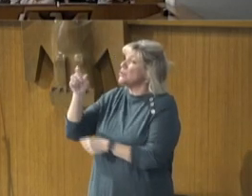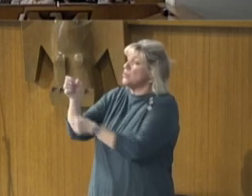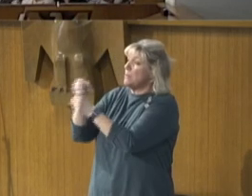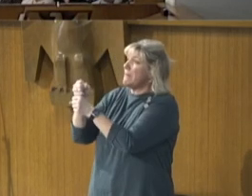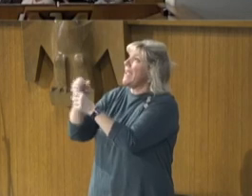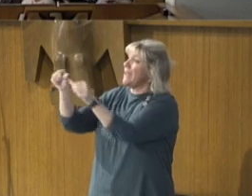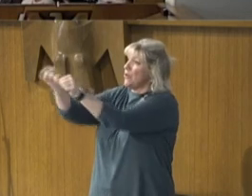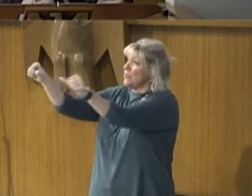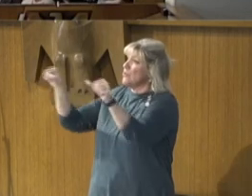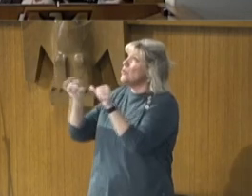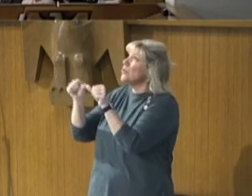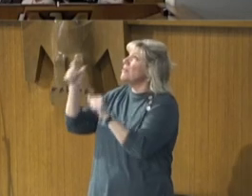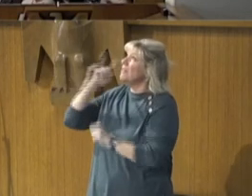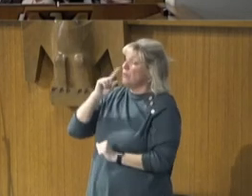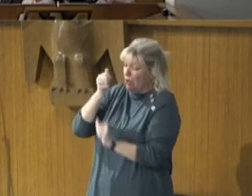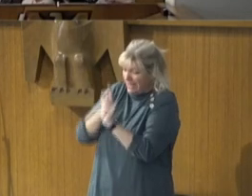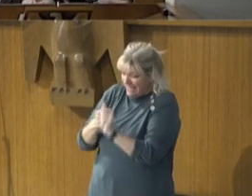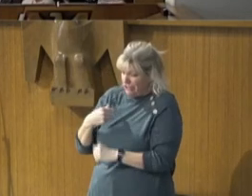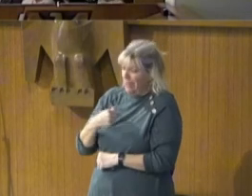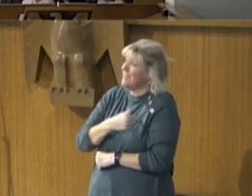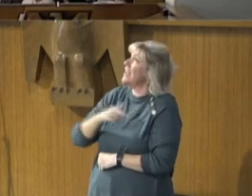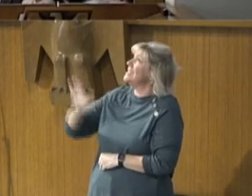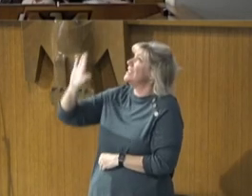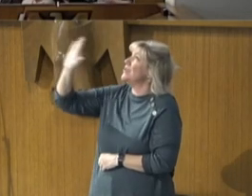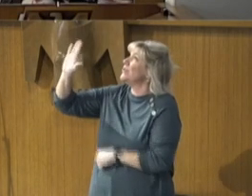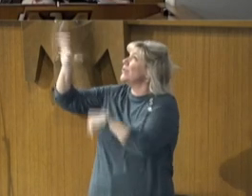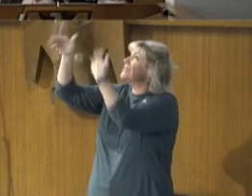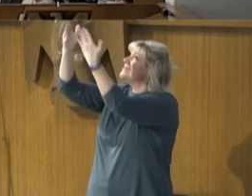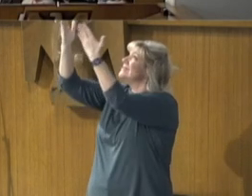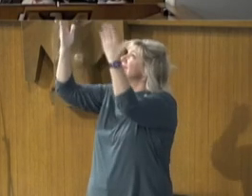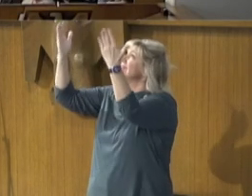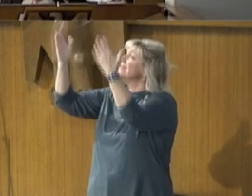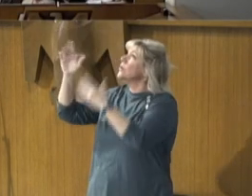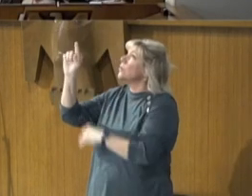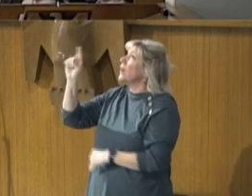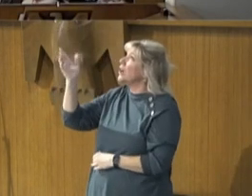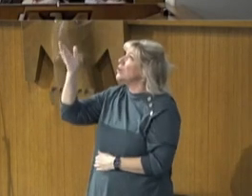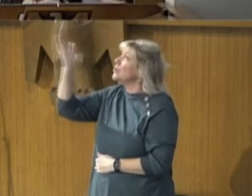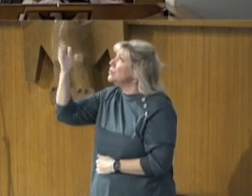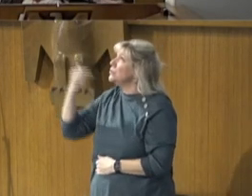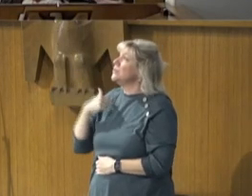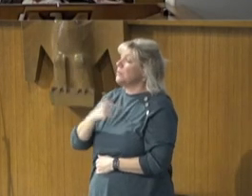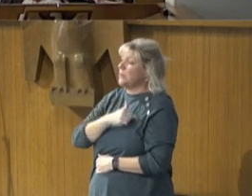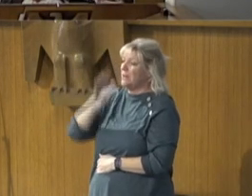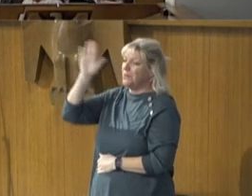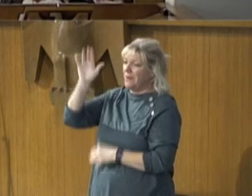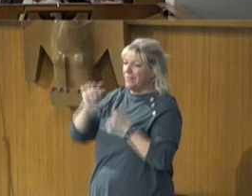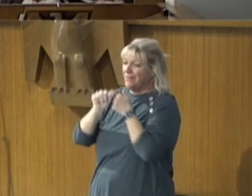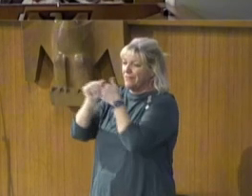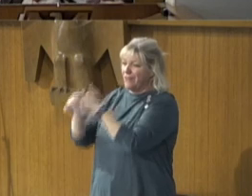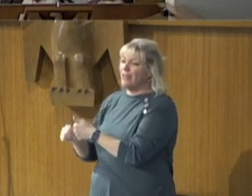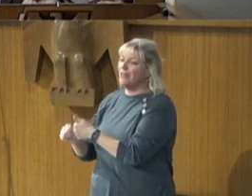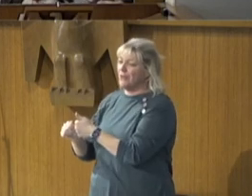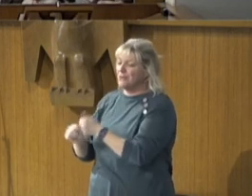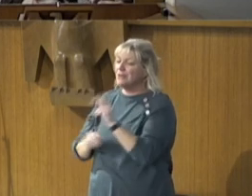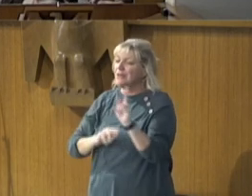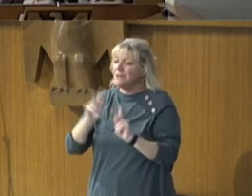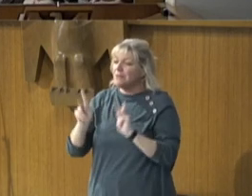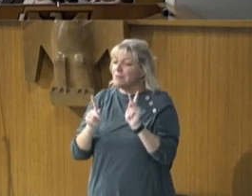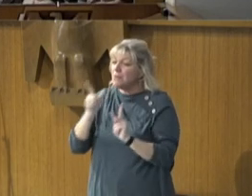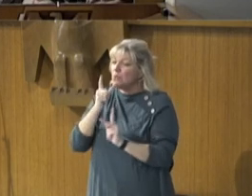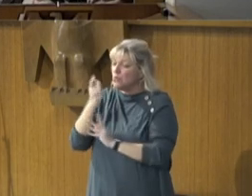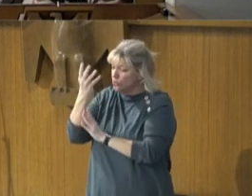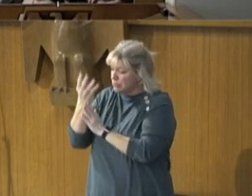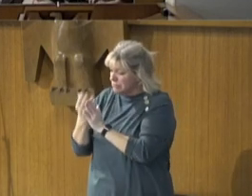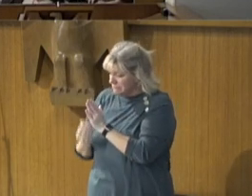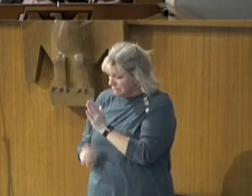us in your house, and where you are, we too will go. May the loved ones that have gone